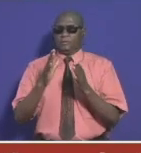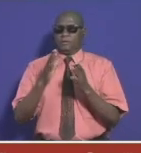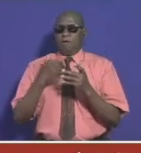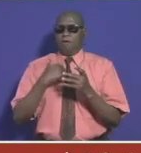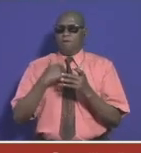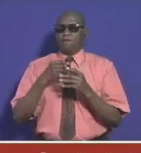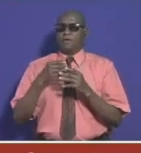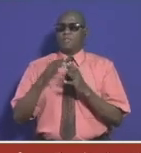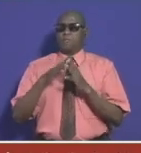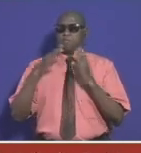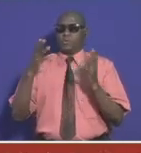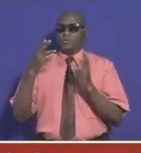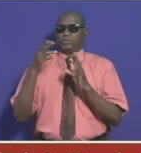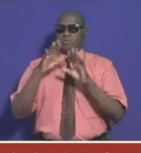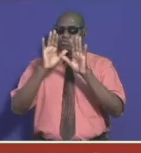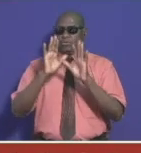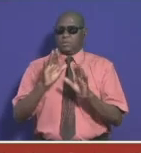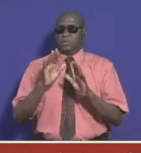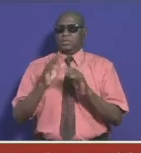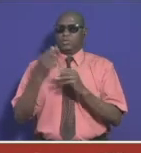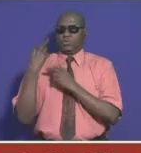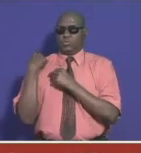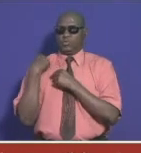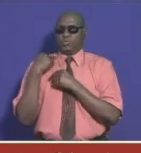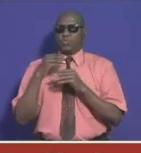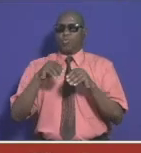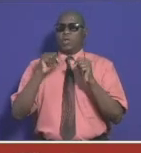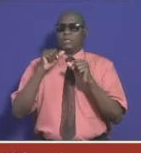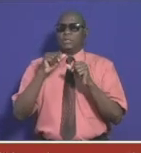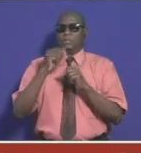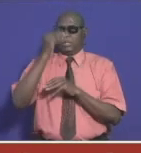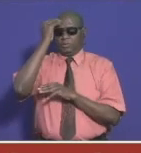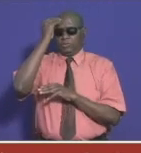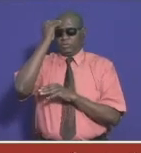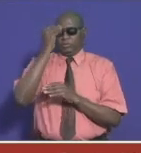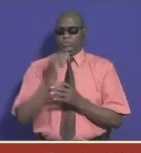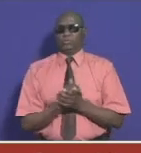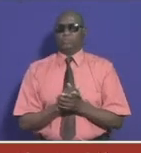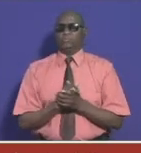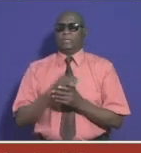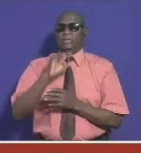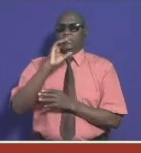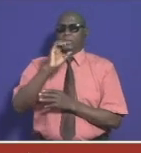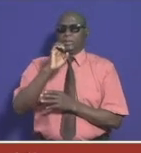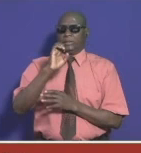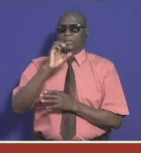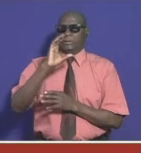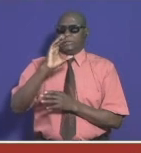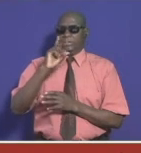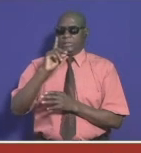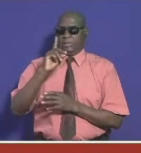vital roles in setting a foundation for quality education. ECDs are the most suffering lot in the education